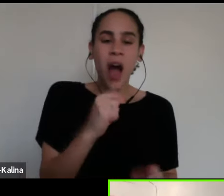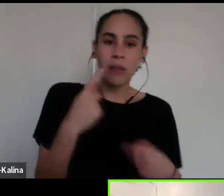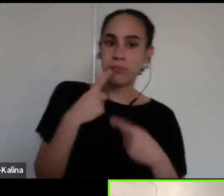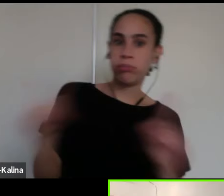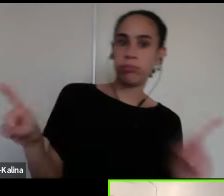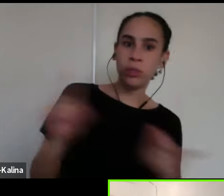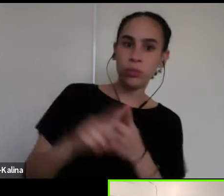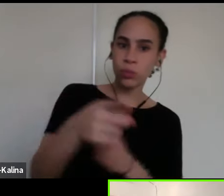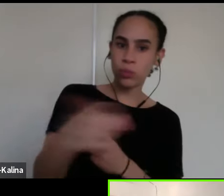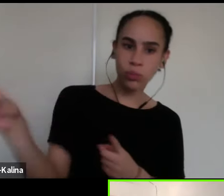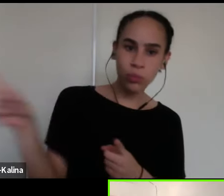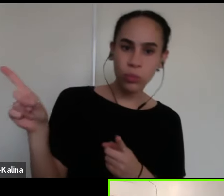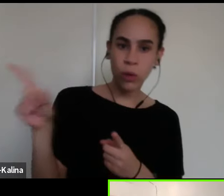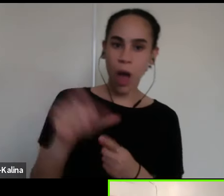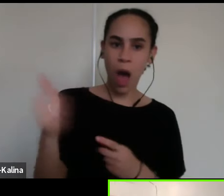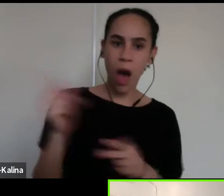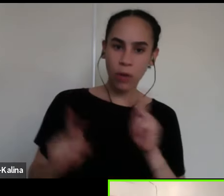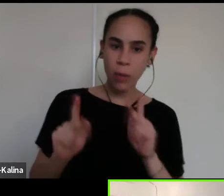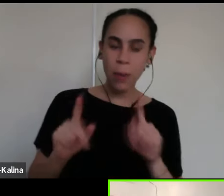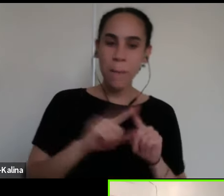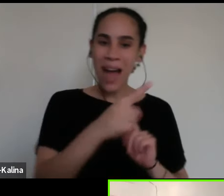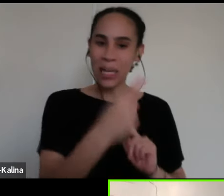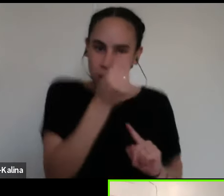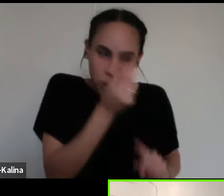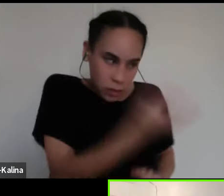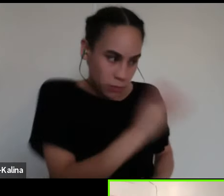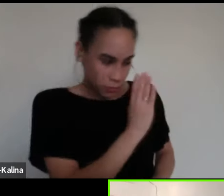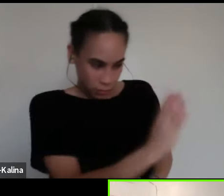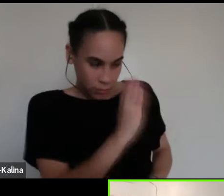to me. And that was, our